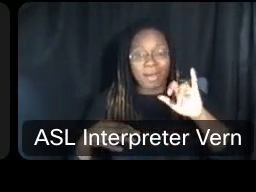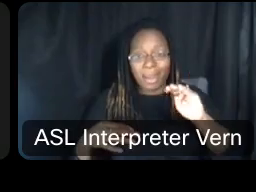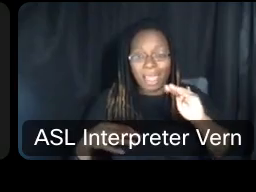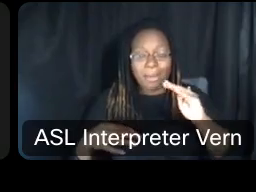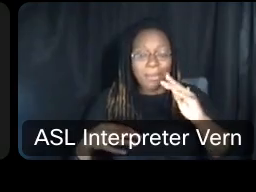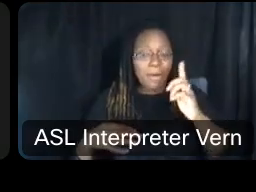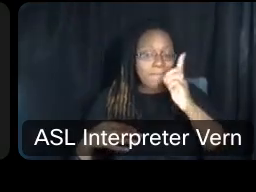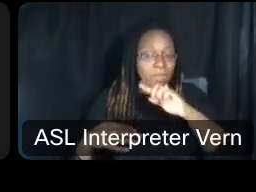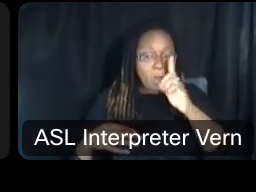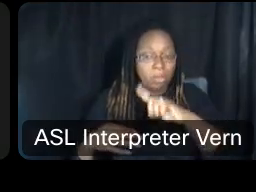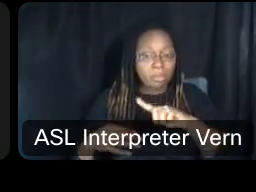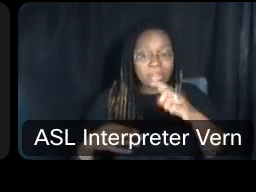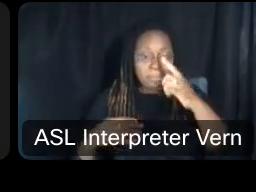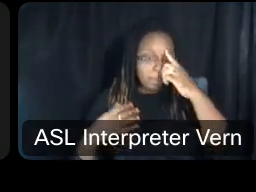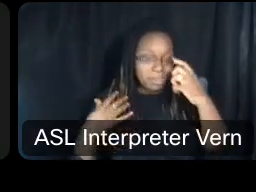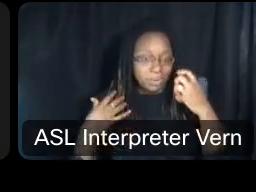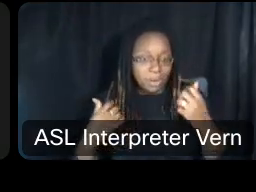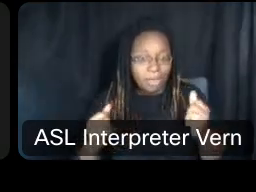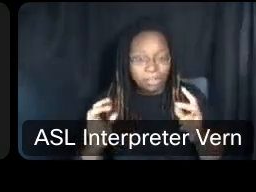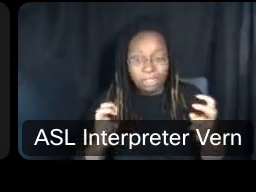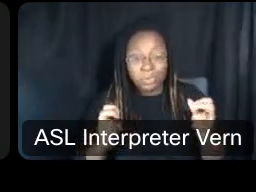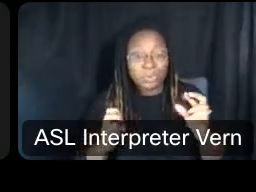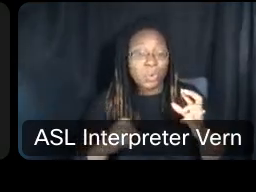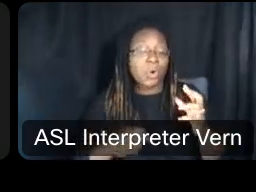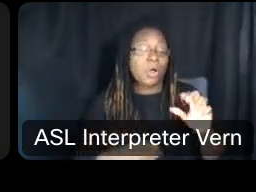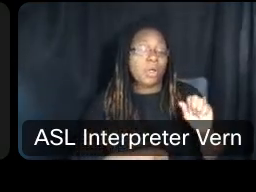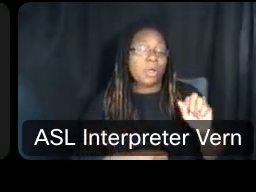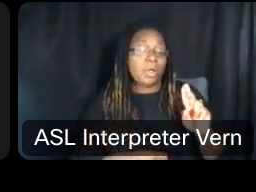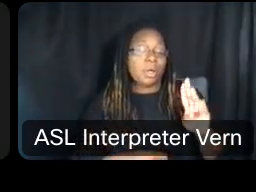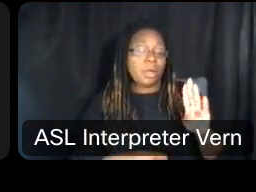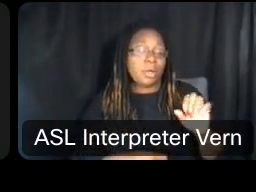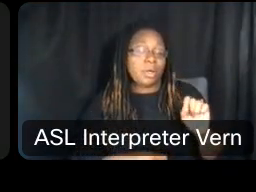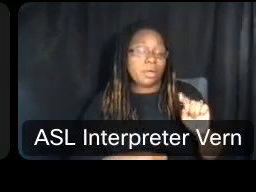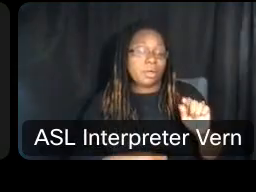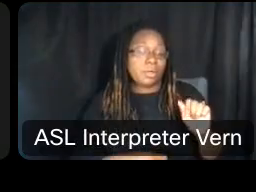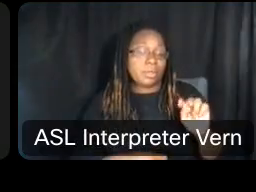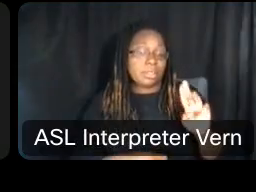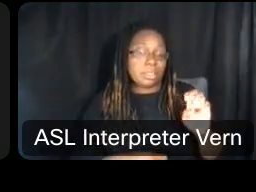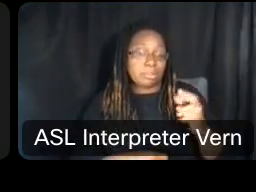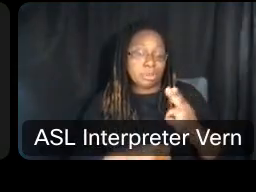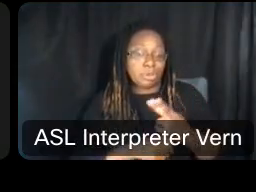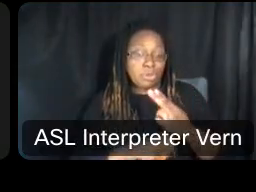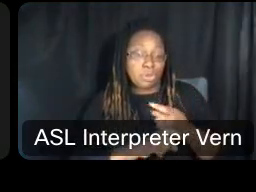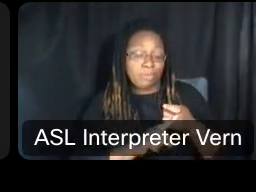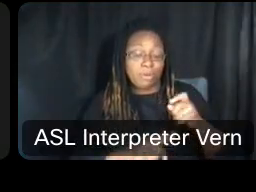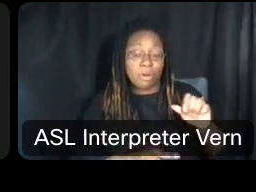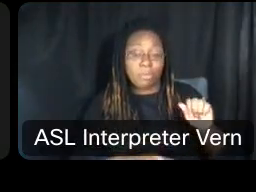that abusive partner. So we need to be incredibly careful in how and what we